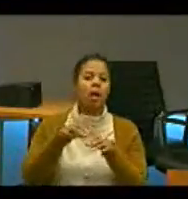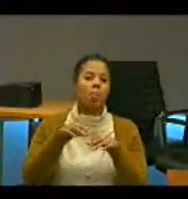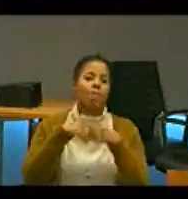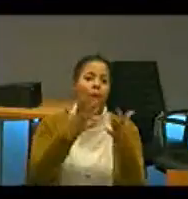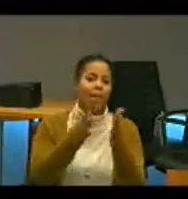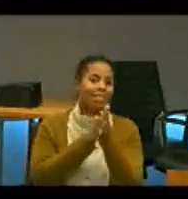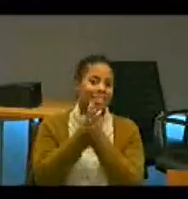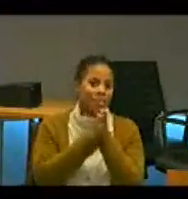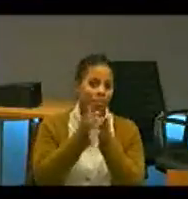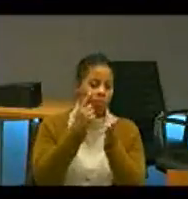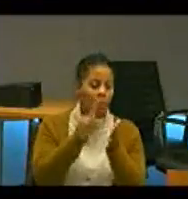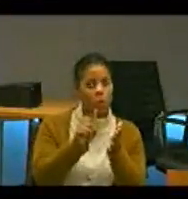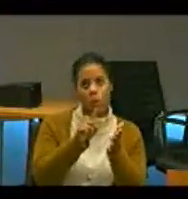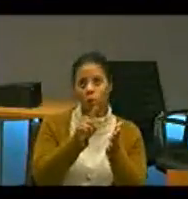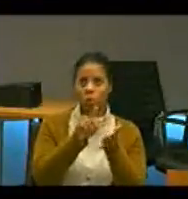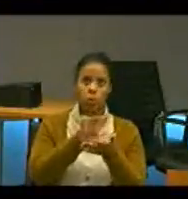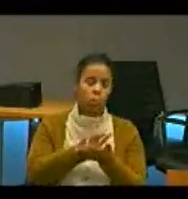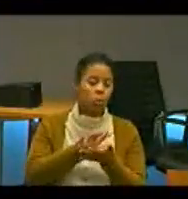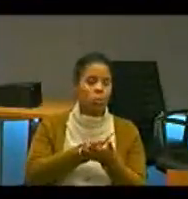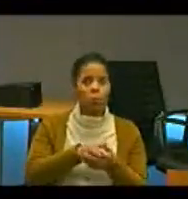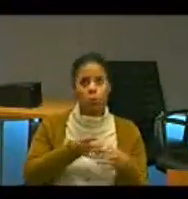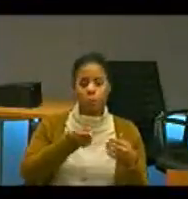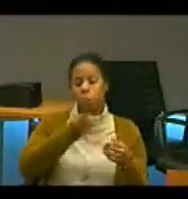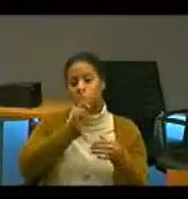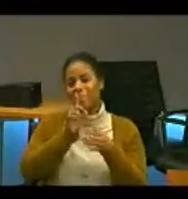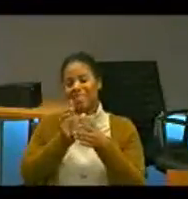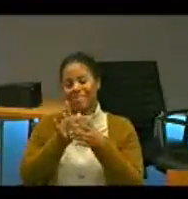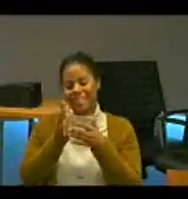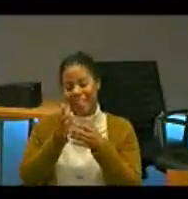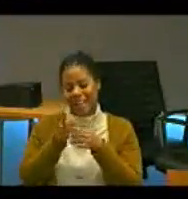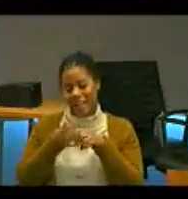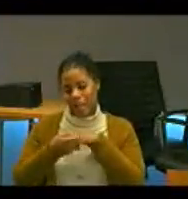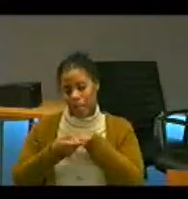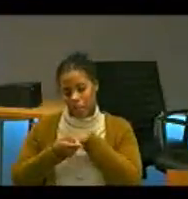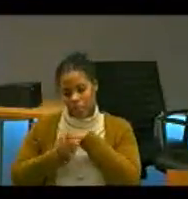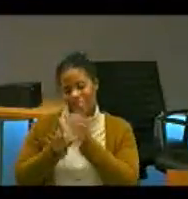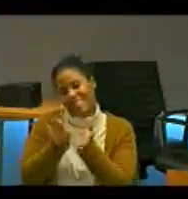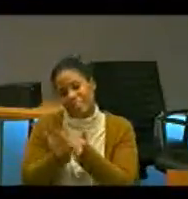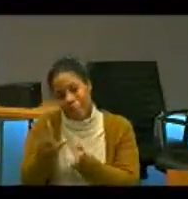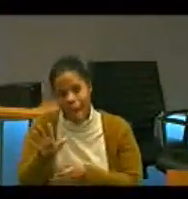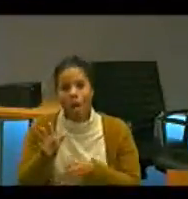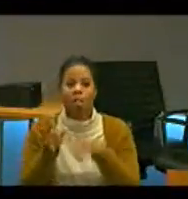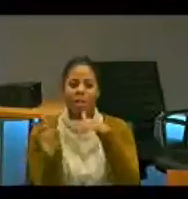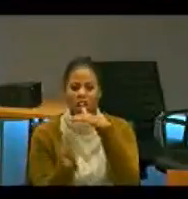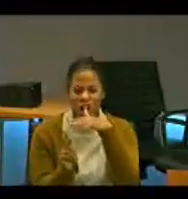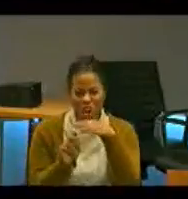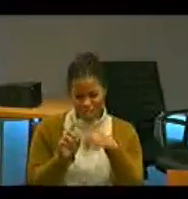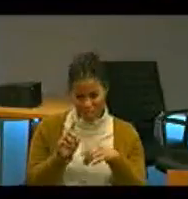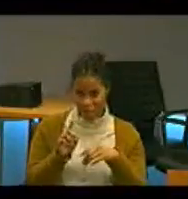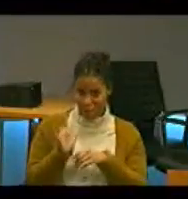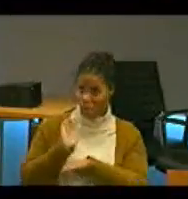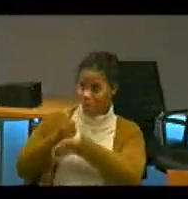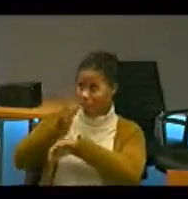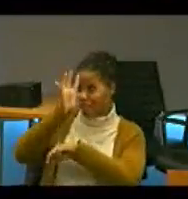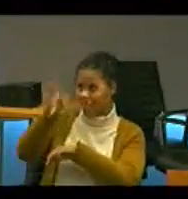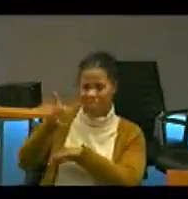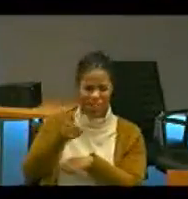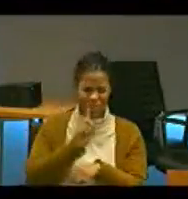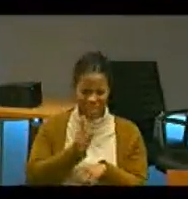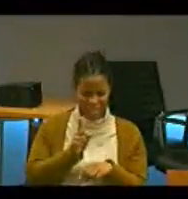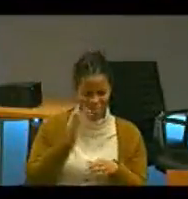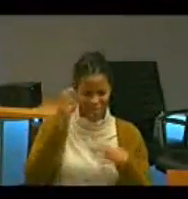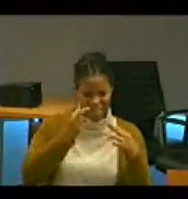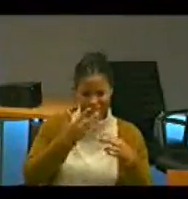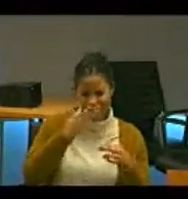to suspend kindergartners, which again turned out to be a bad policy. Congress, we've referred